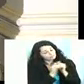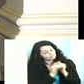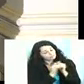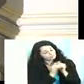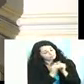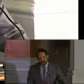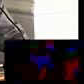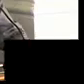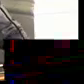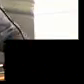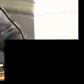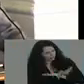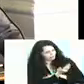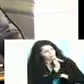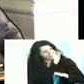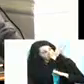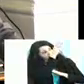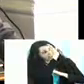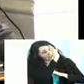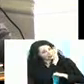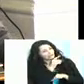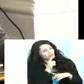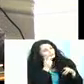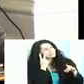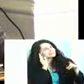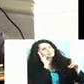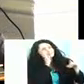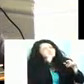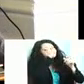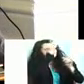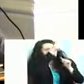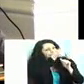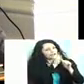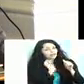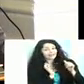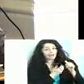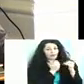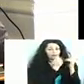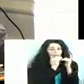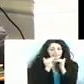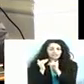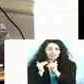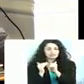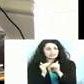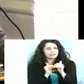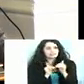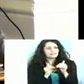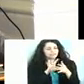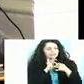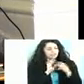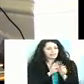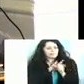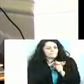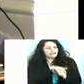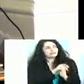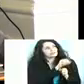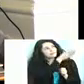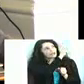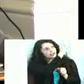morning. It is that God that sees beyond our limitations into the abundance of God's